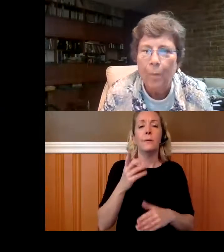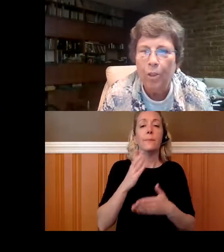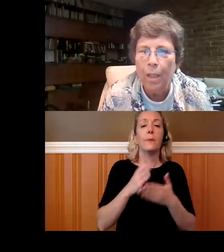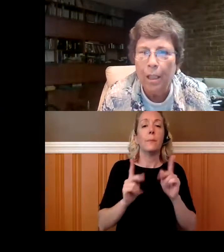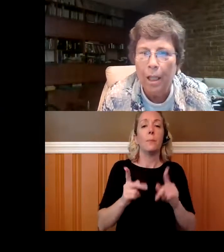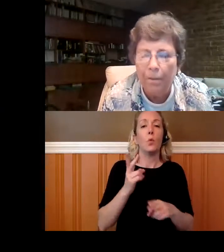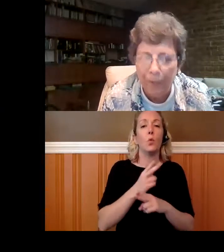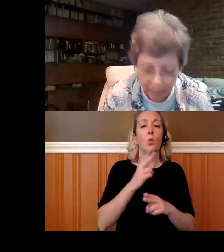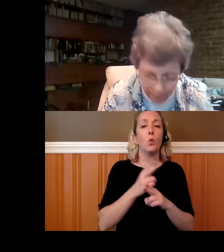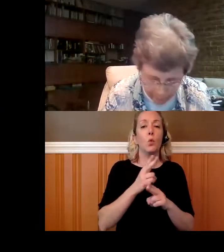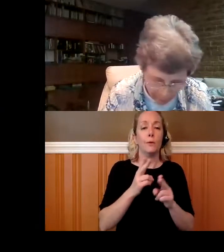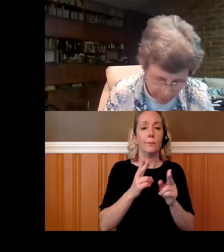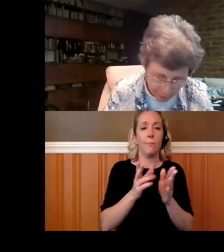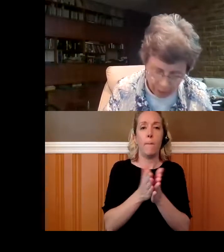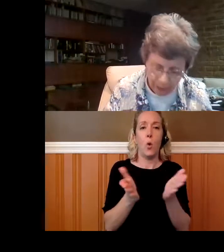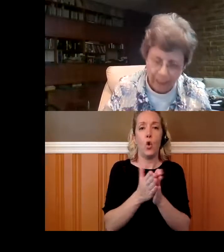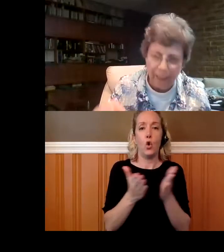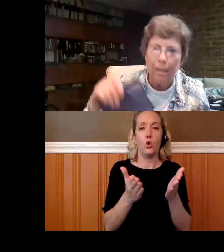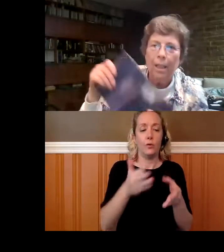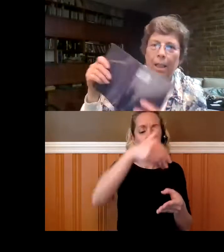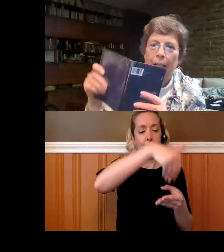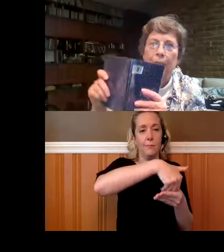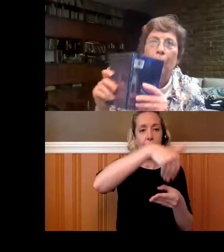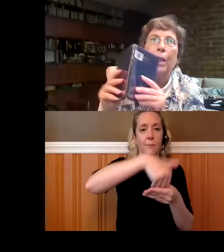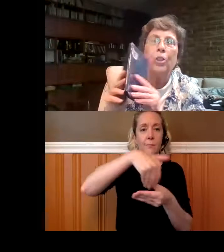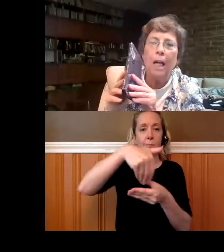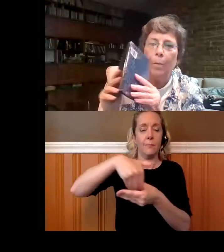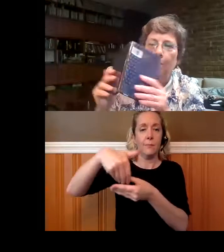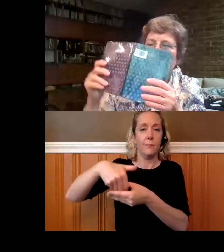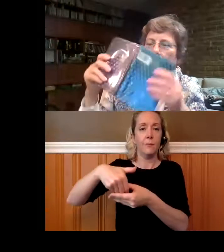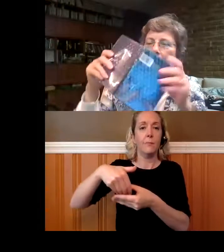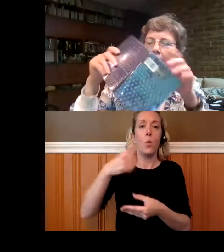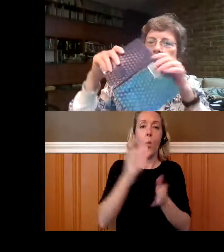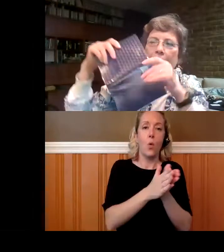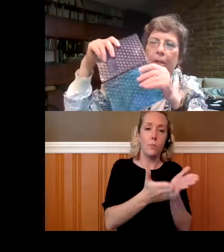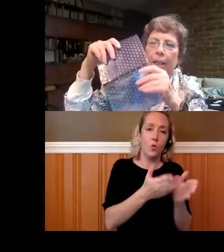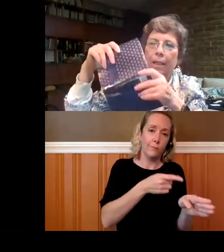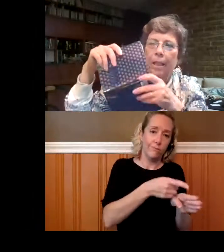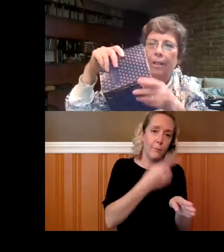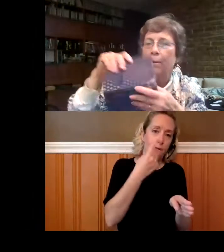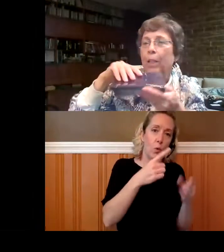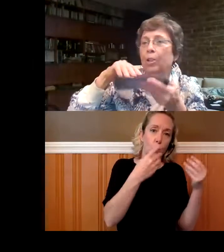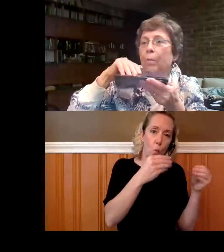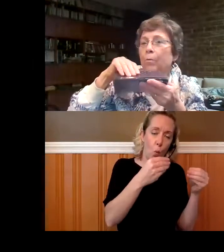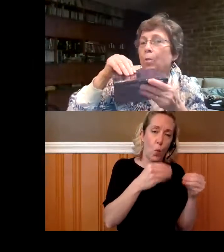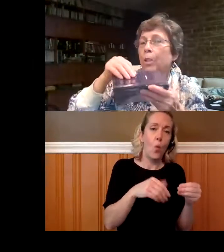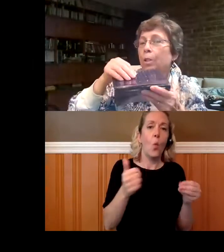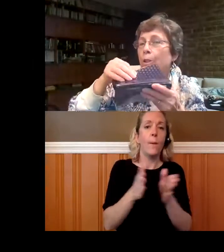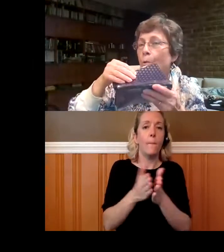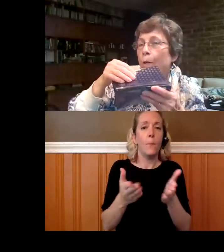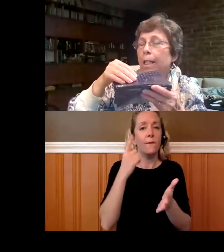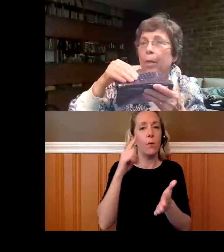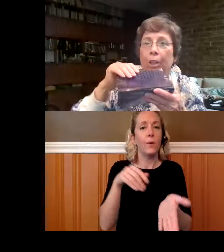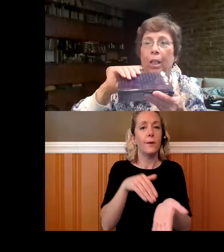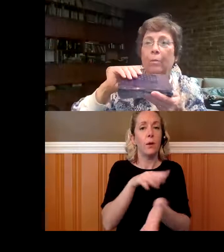little picture album, and then they'll have a picture album for going to the store, and another picture album for going to the doctor, and another picture album for going to